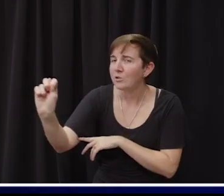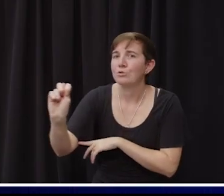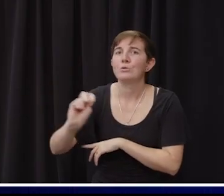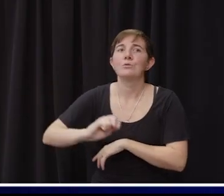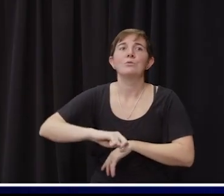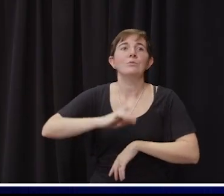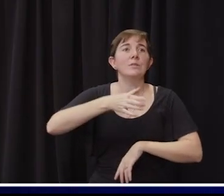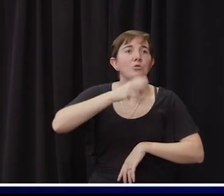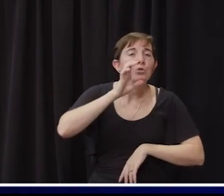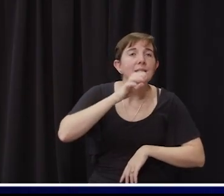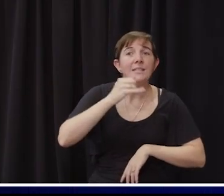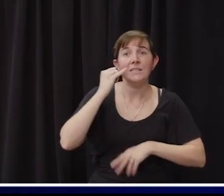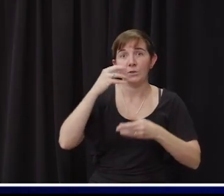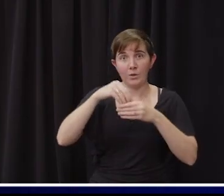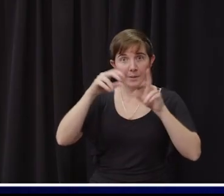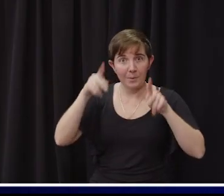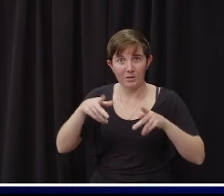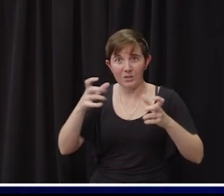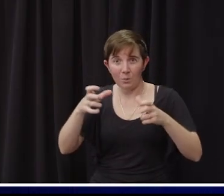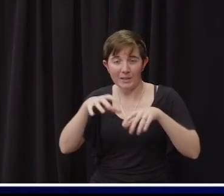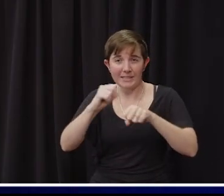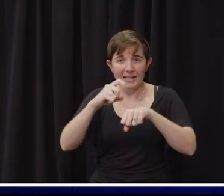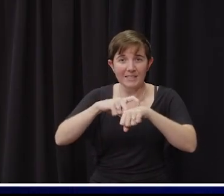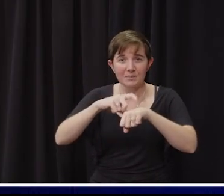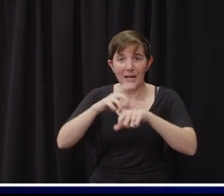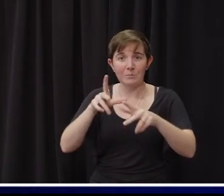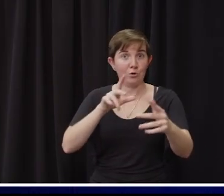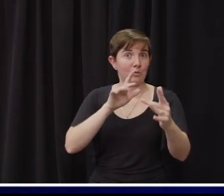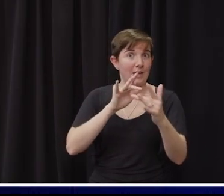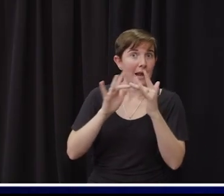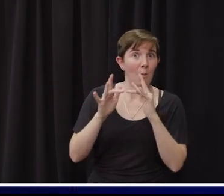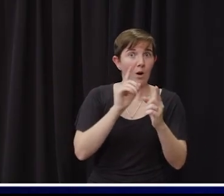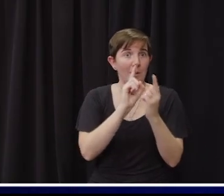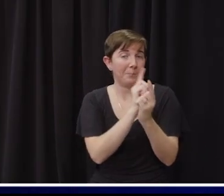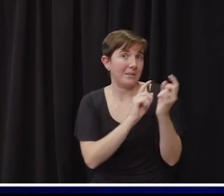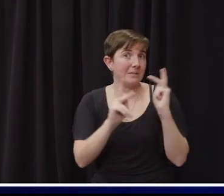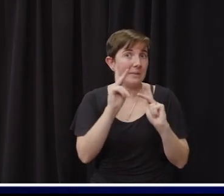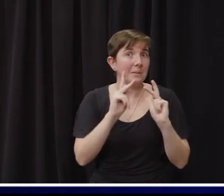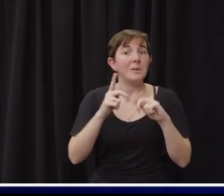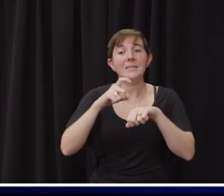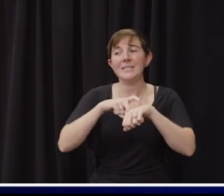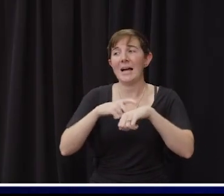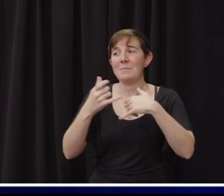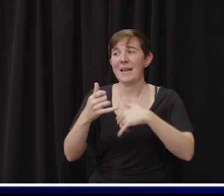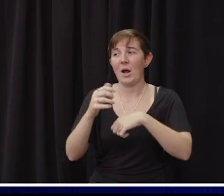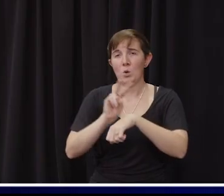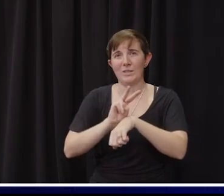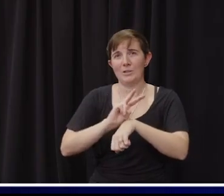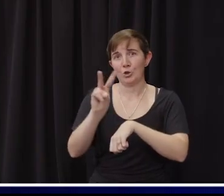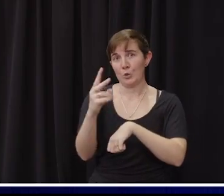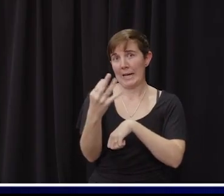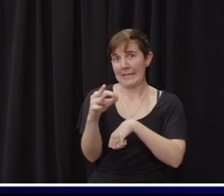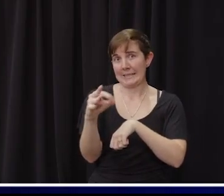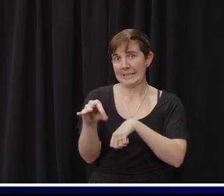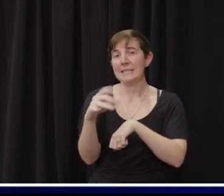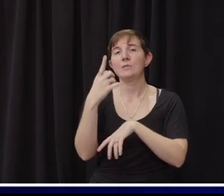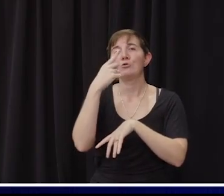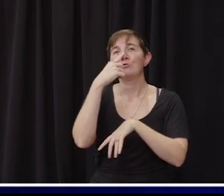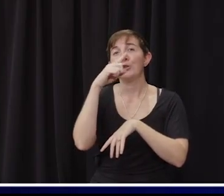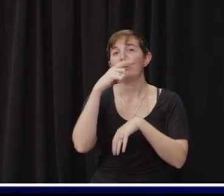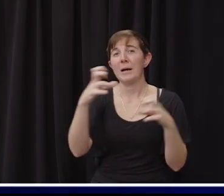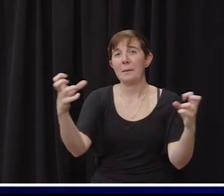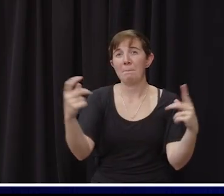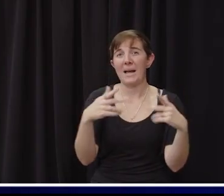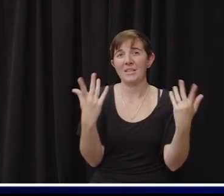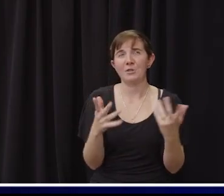a drink, and if you're in person, if you want to take some time to network. So the time is 2:19. So if we can all plan to be